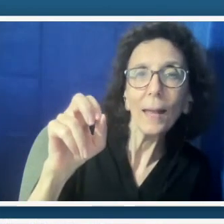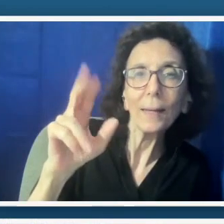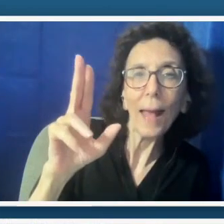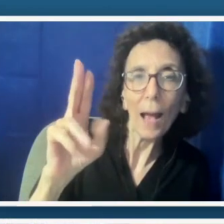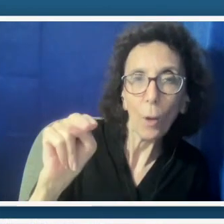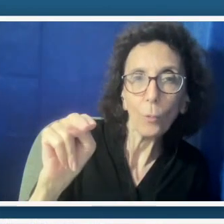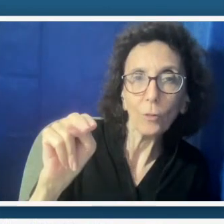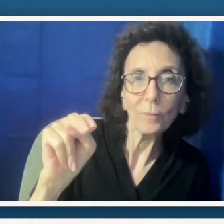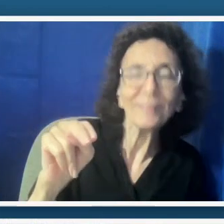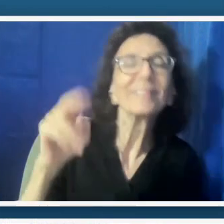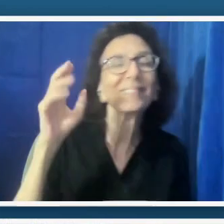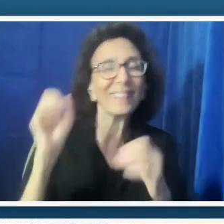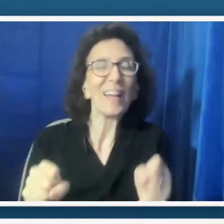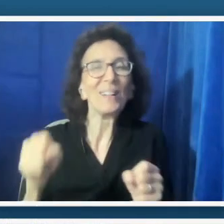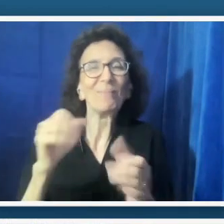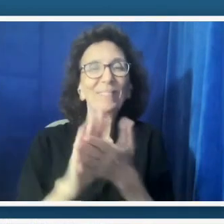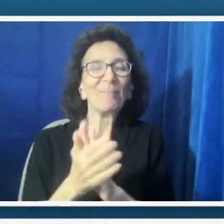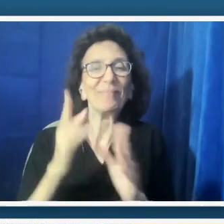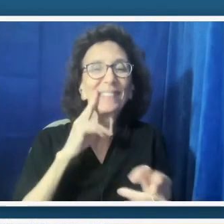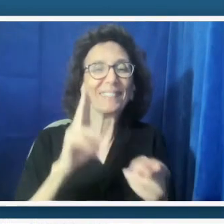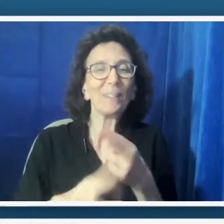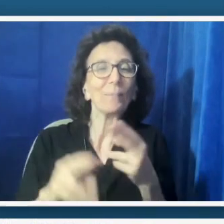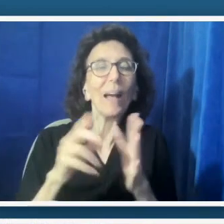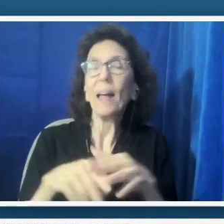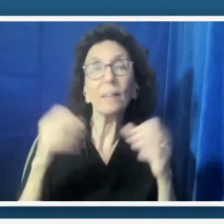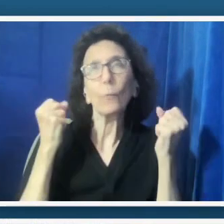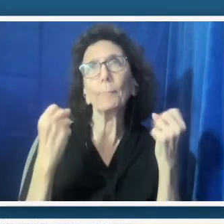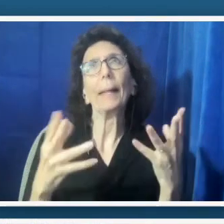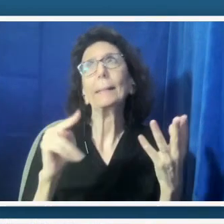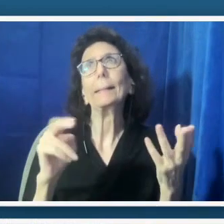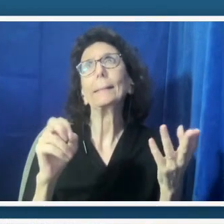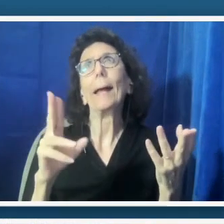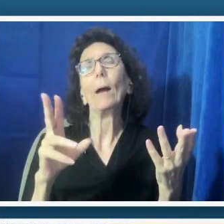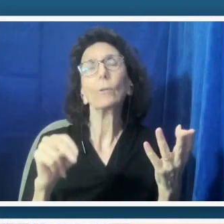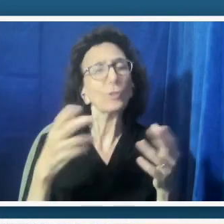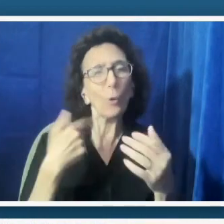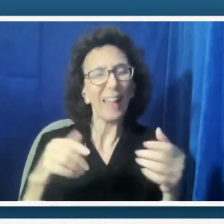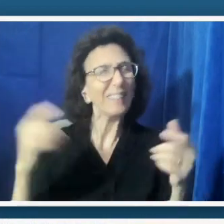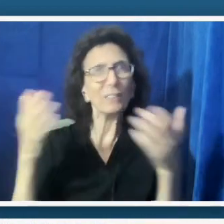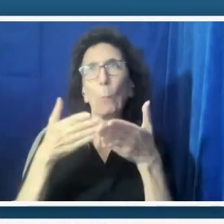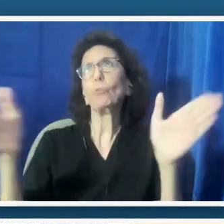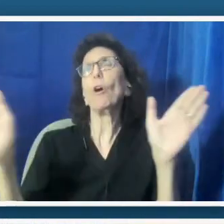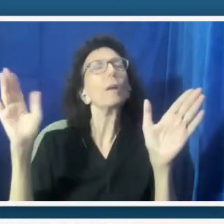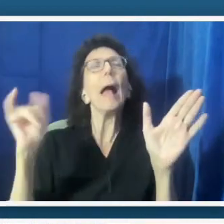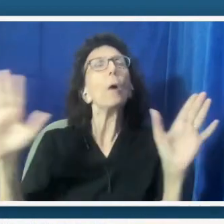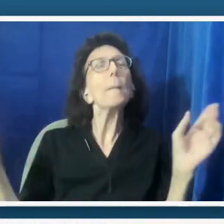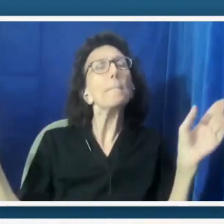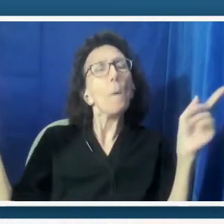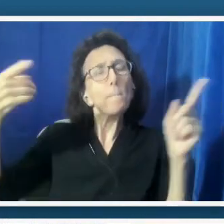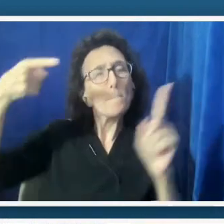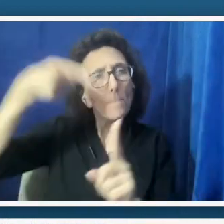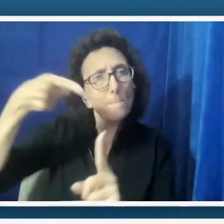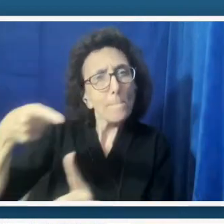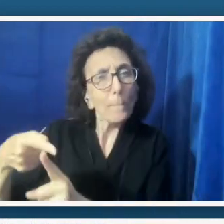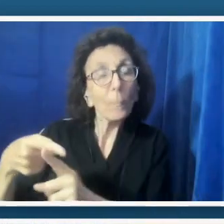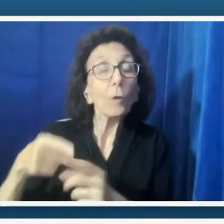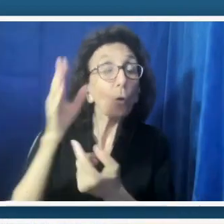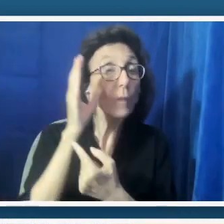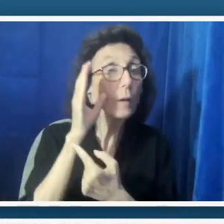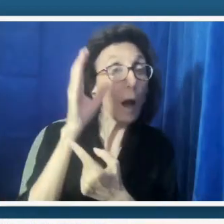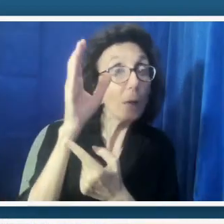are a lot of nouns in this world. So to help narrow down the options even further, each stamp concept must also